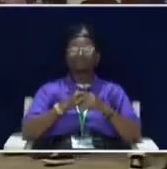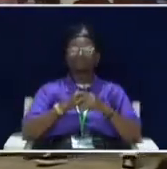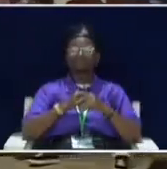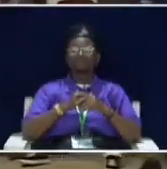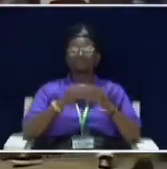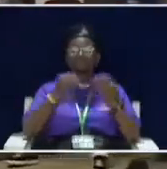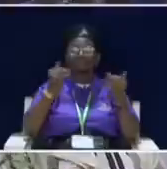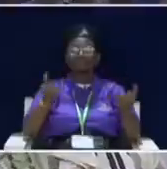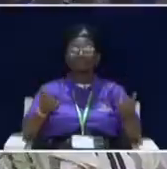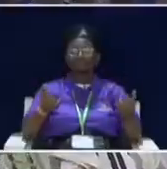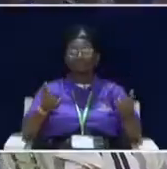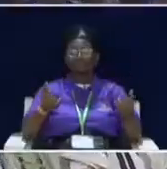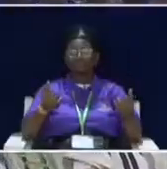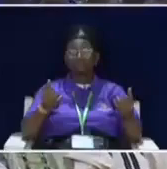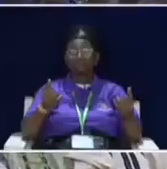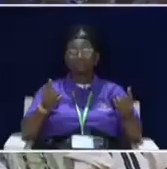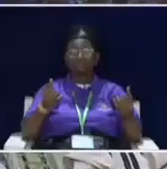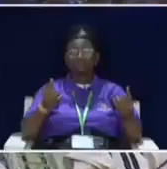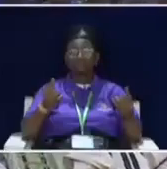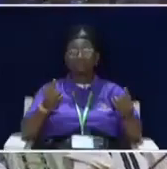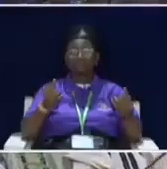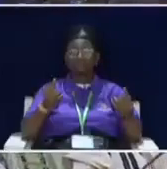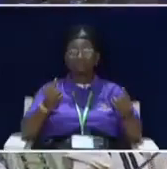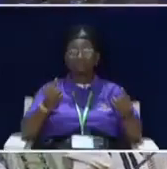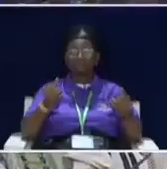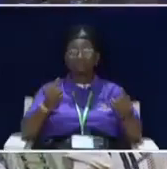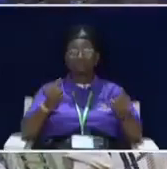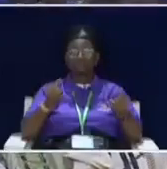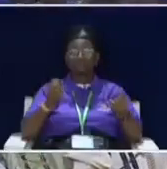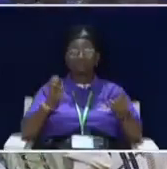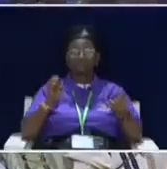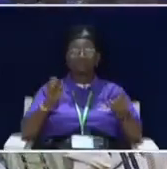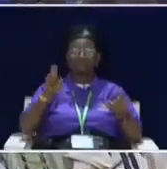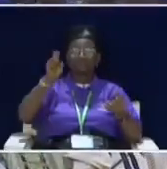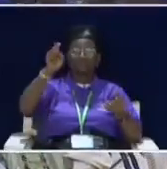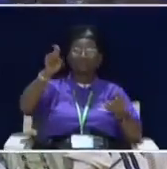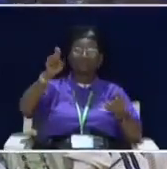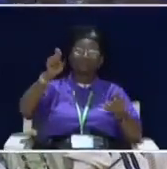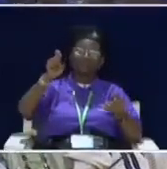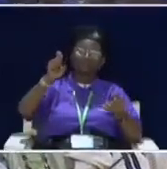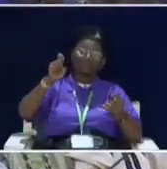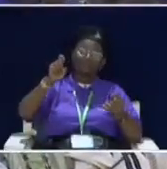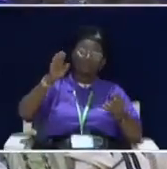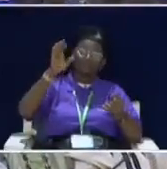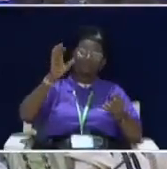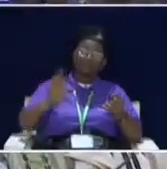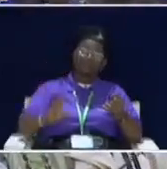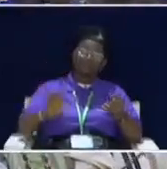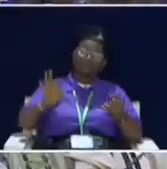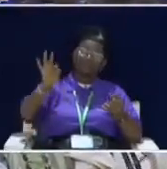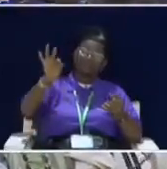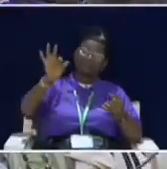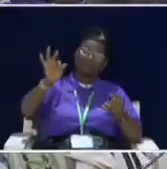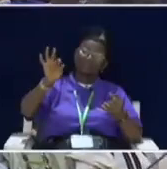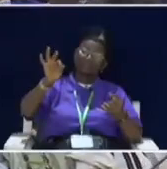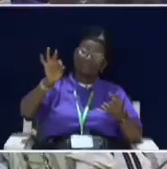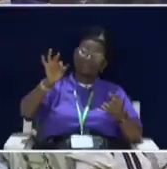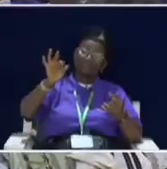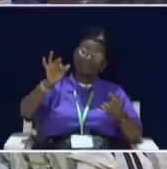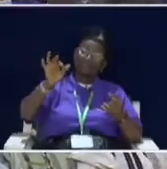Now listen to you. Exodus chapter 19. Iwe